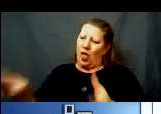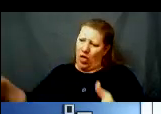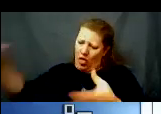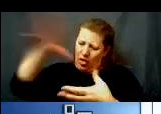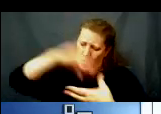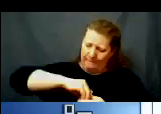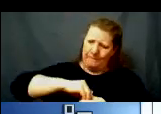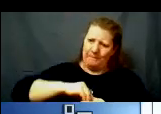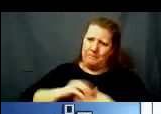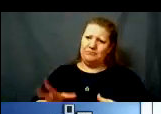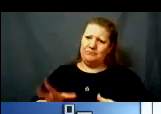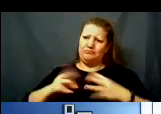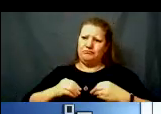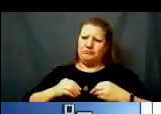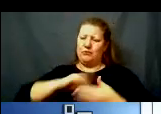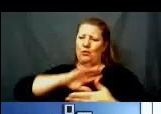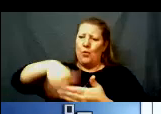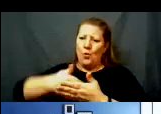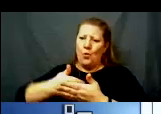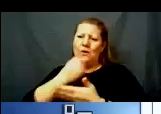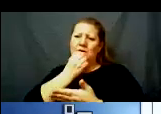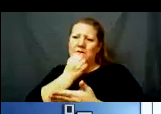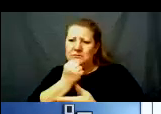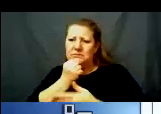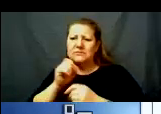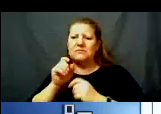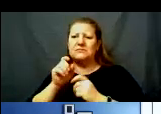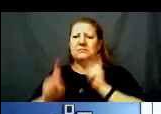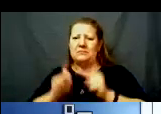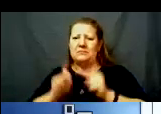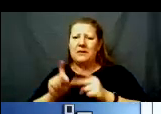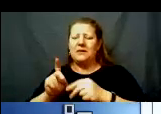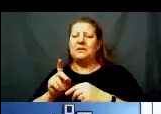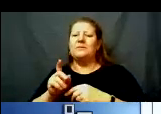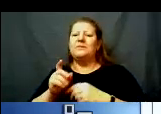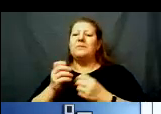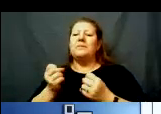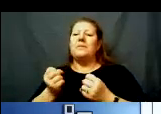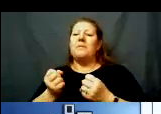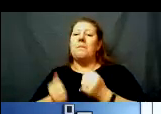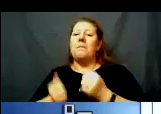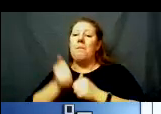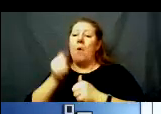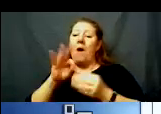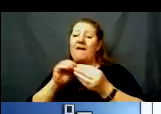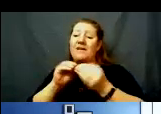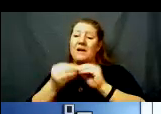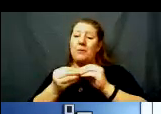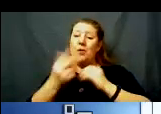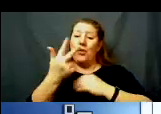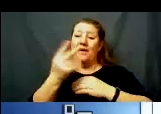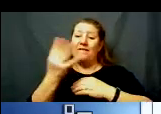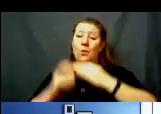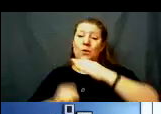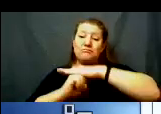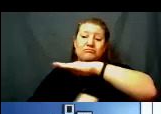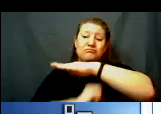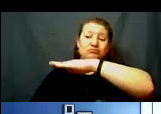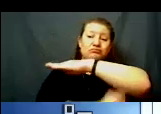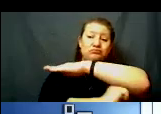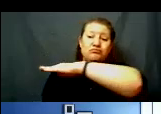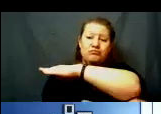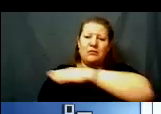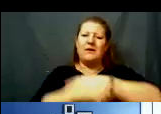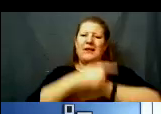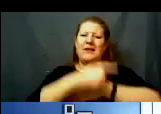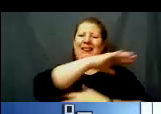of indispensability. And so I argue that much of this, much of pillar 3 and 4 is really embodied in the resistance